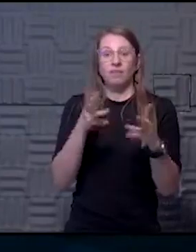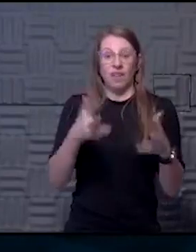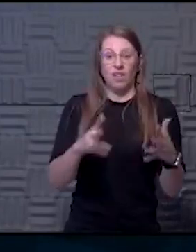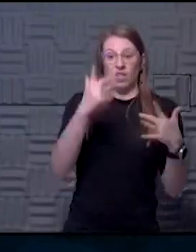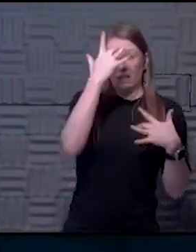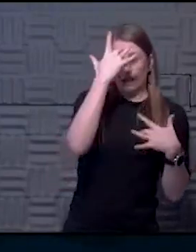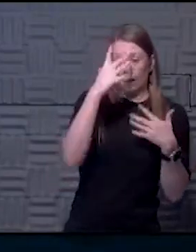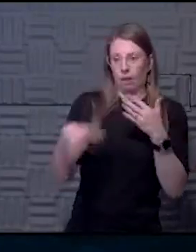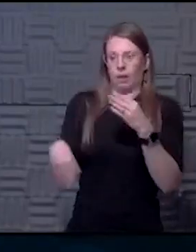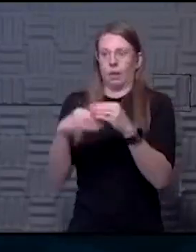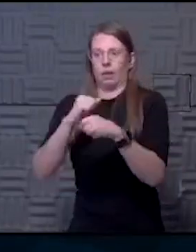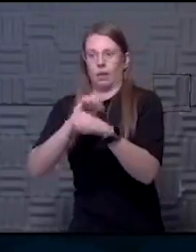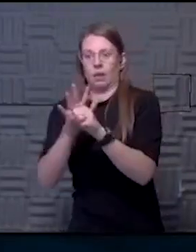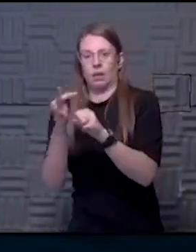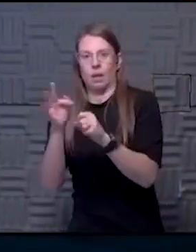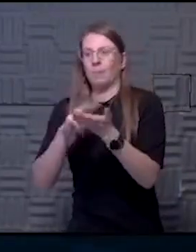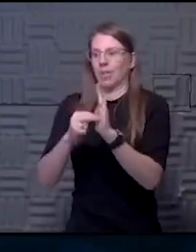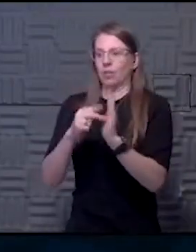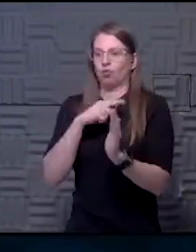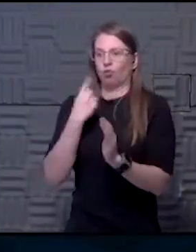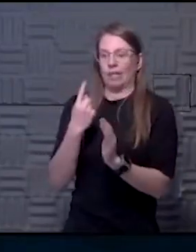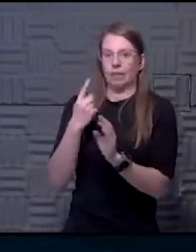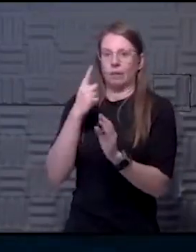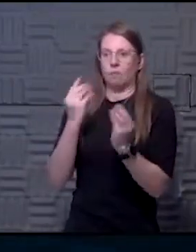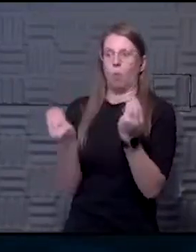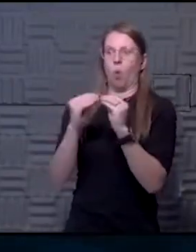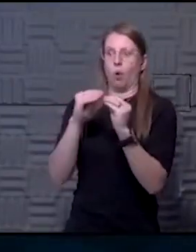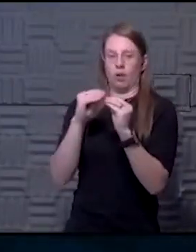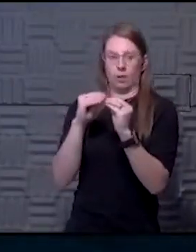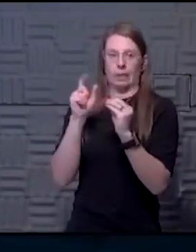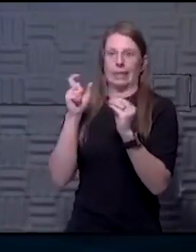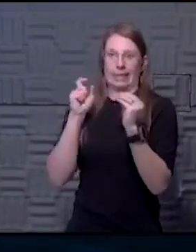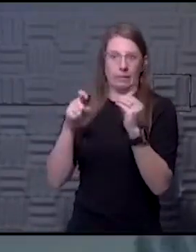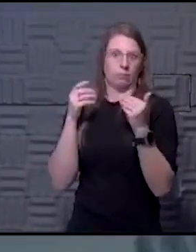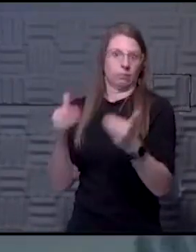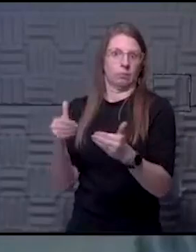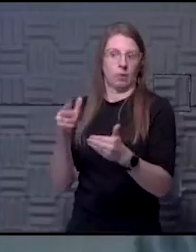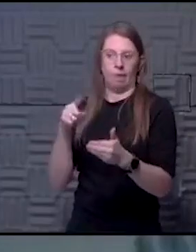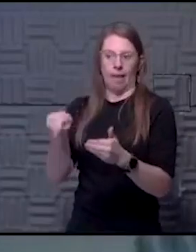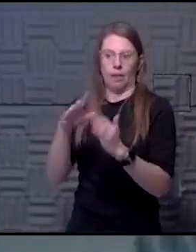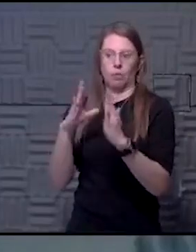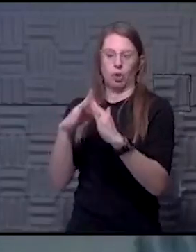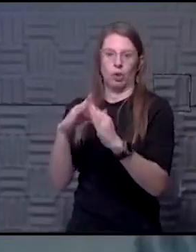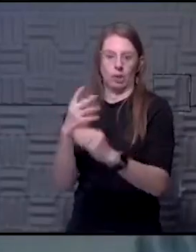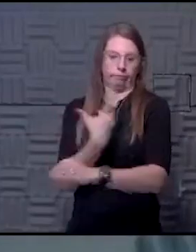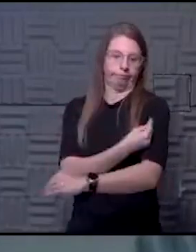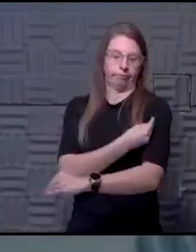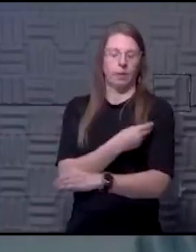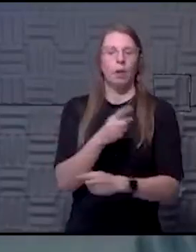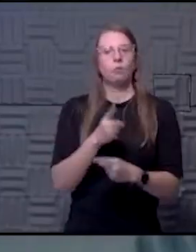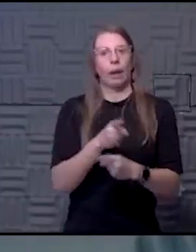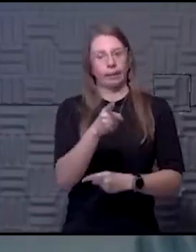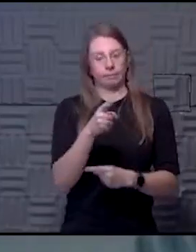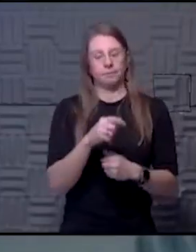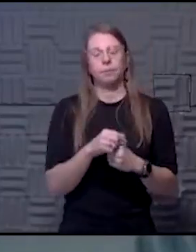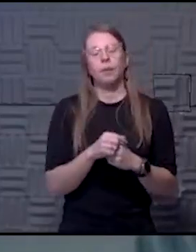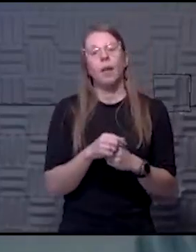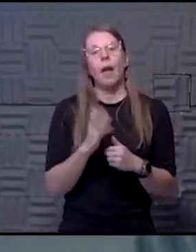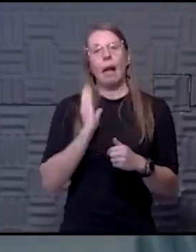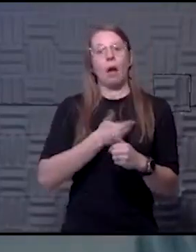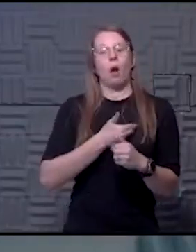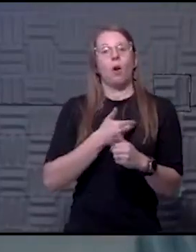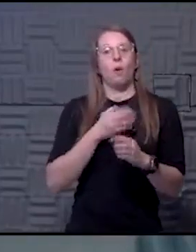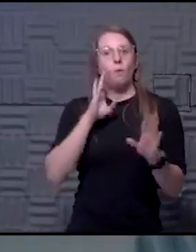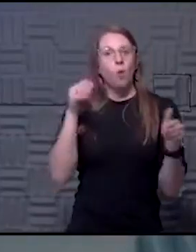greater risk, making it that much more important we reach into those communities to vaccinate. That's exactly right. And that's why so much of our focus